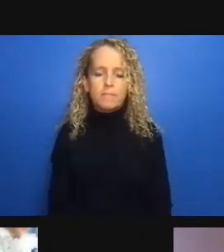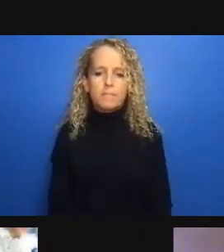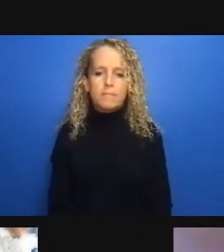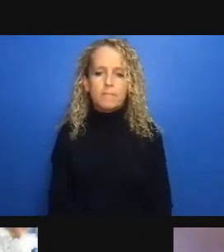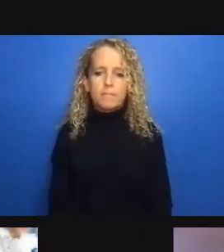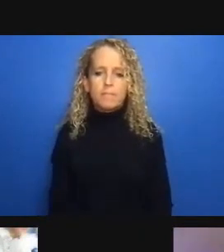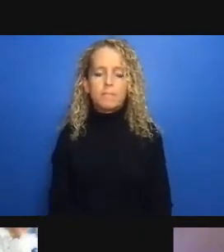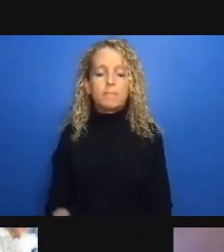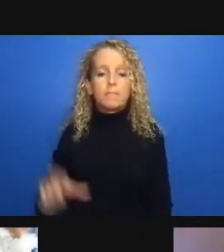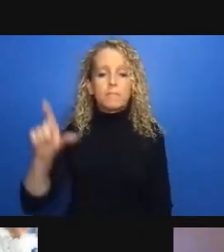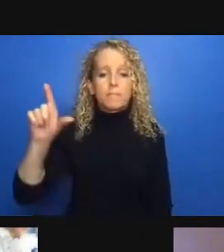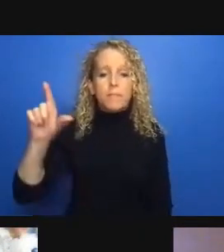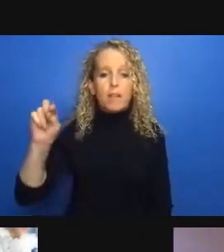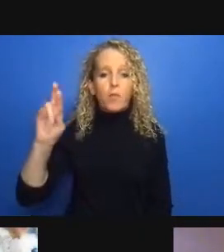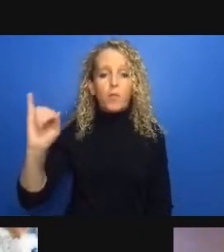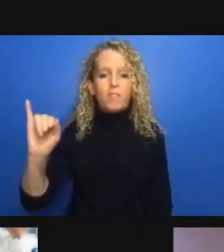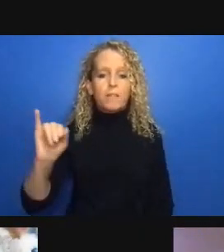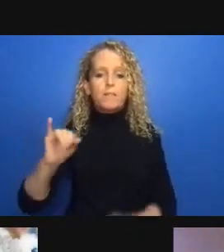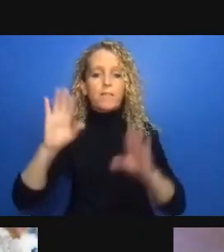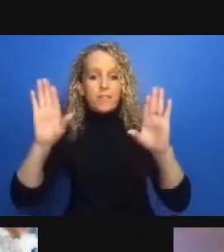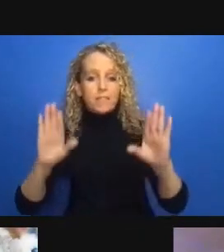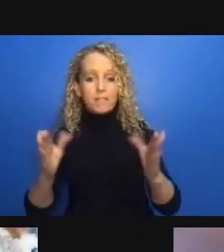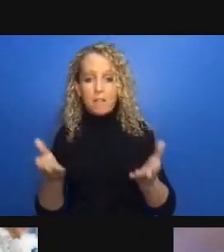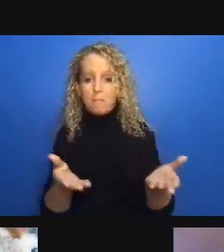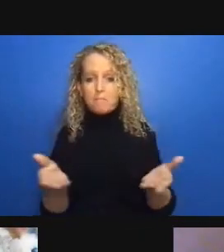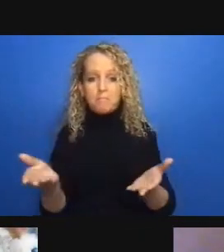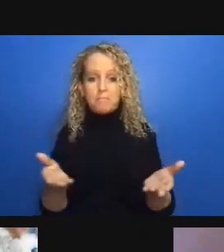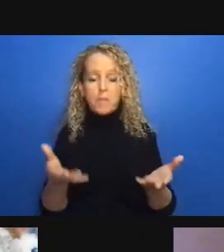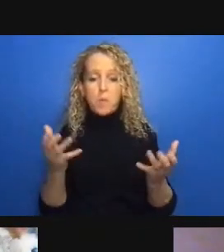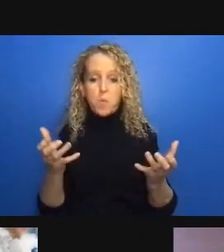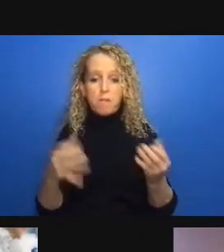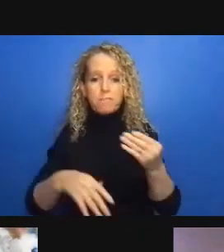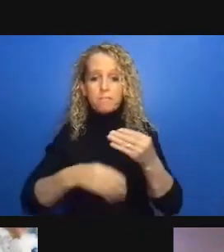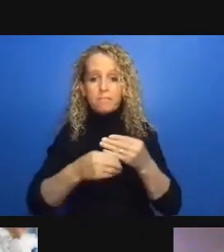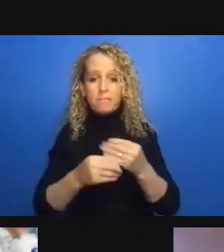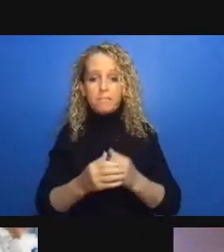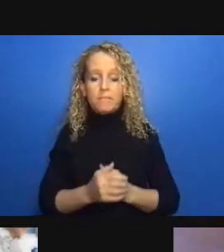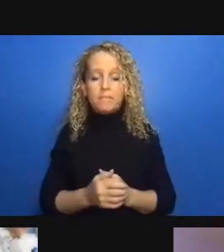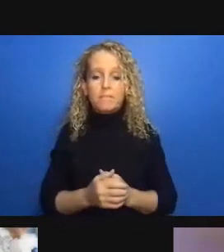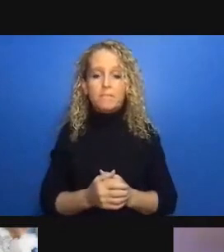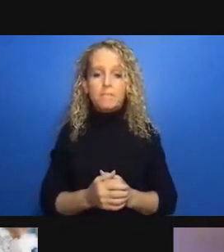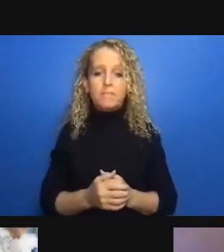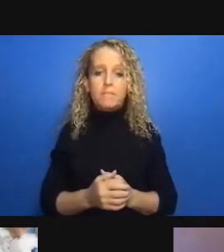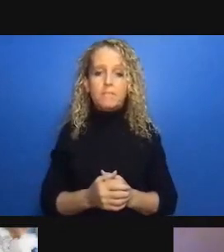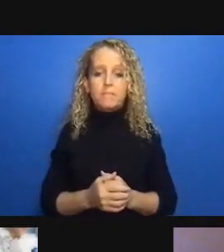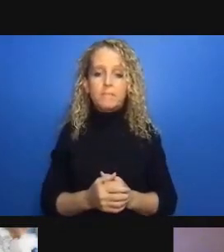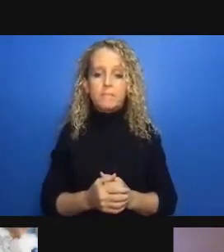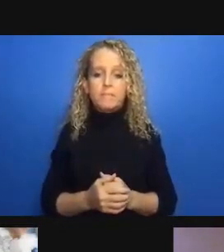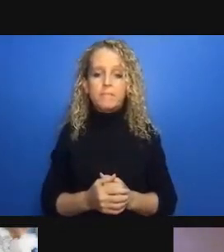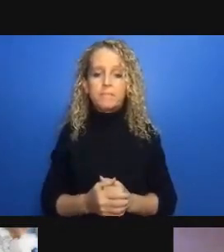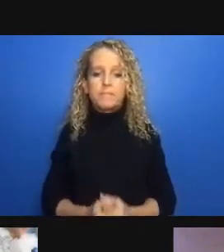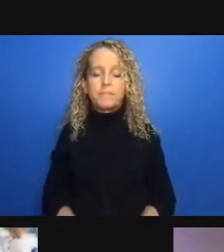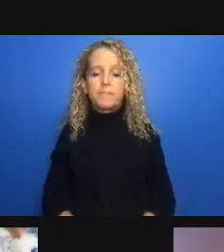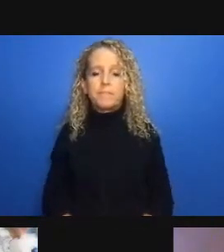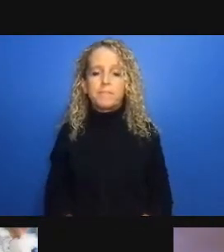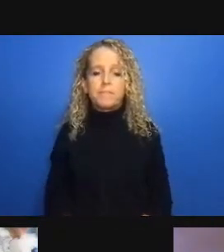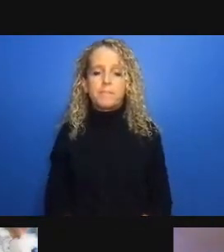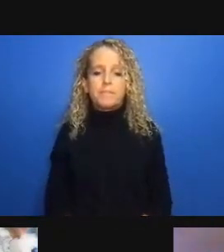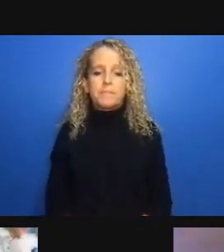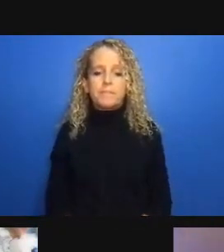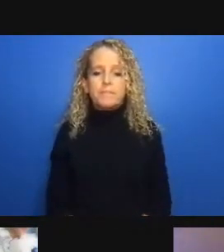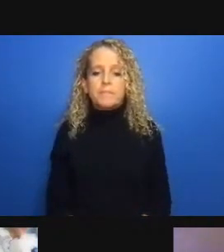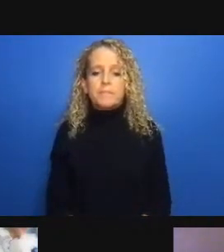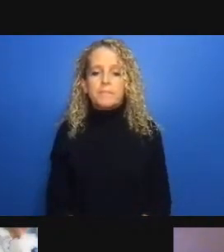That's fantastic. So Kathleen or Carolyn, does anybody want to jump in on that? Right. Well, I would say too that so much of